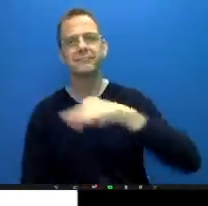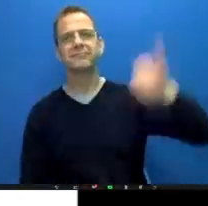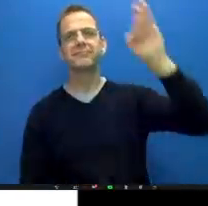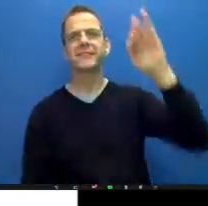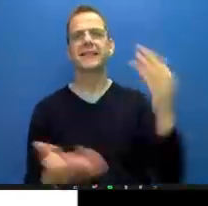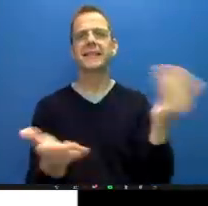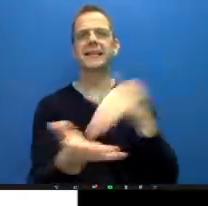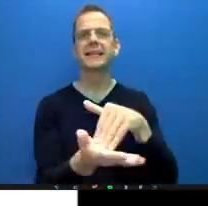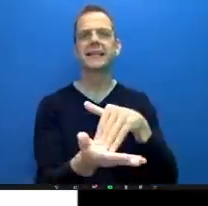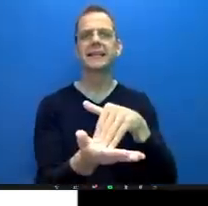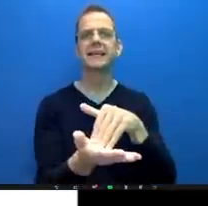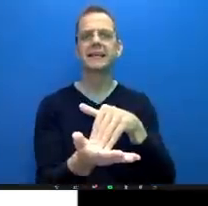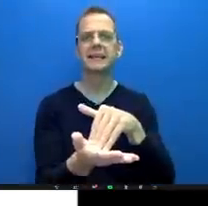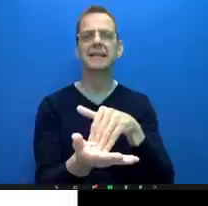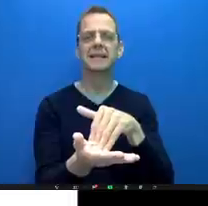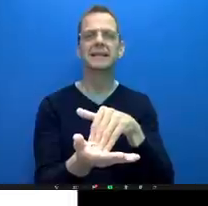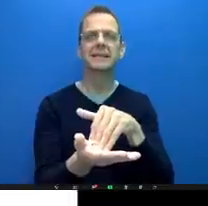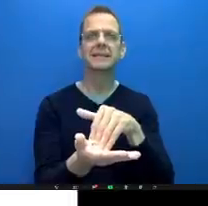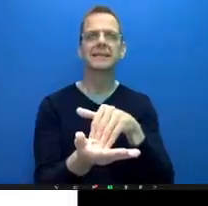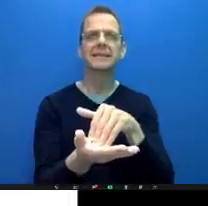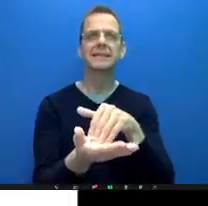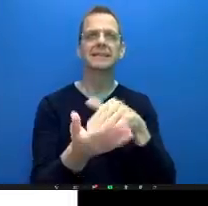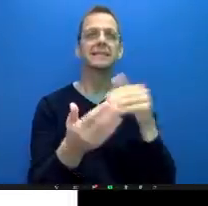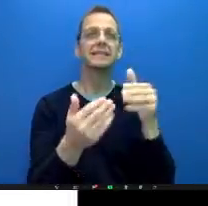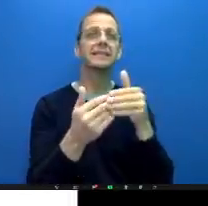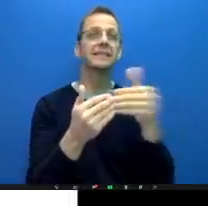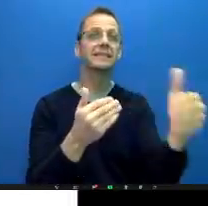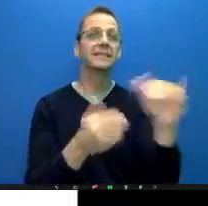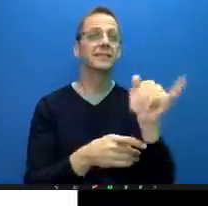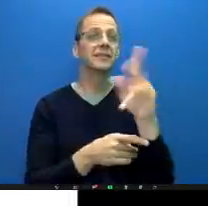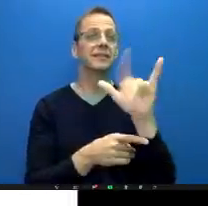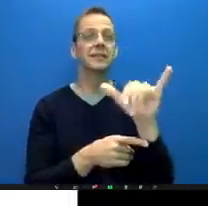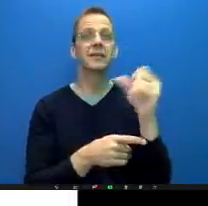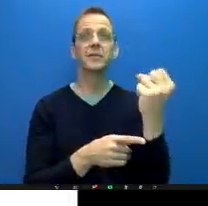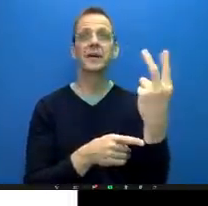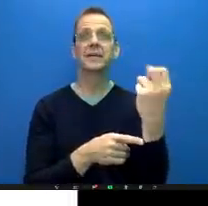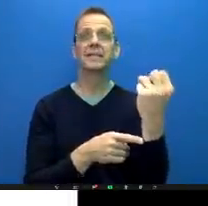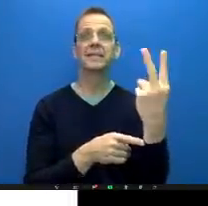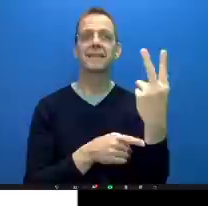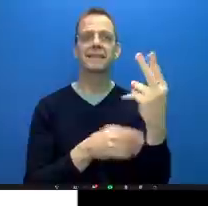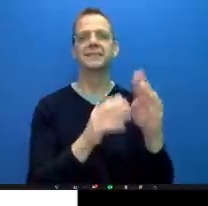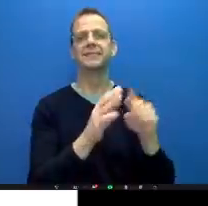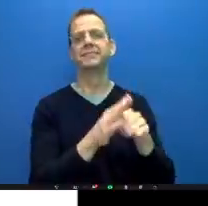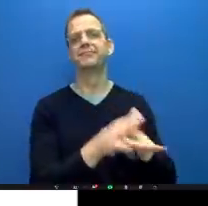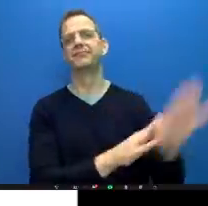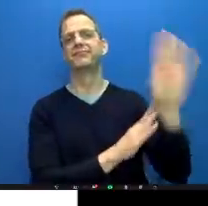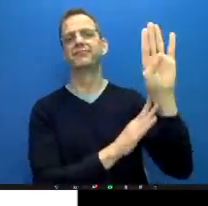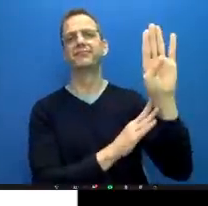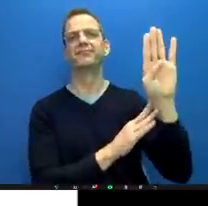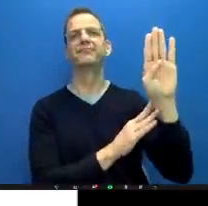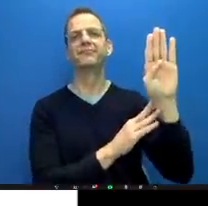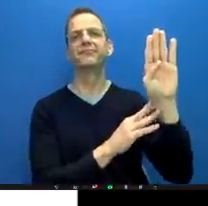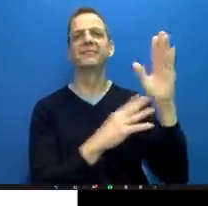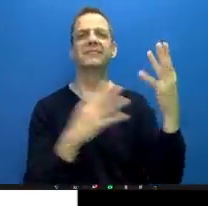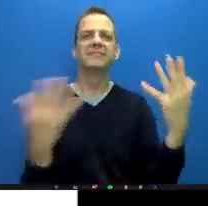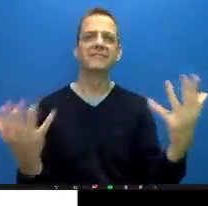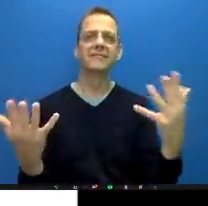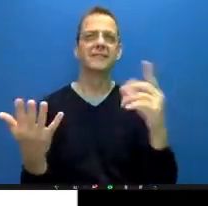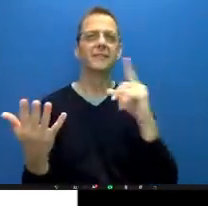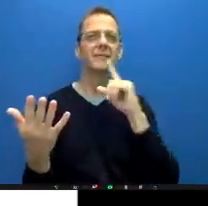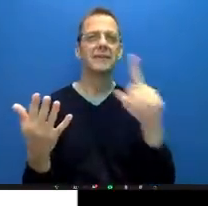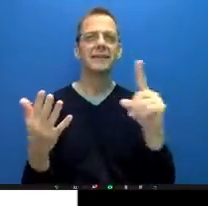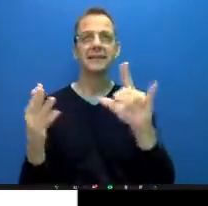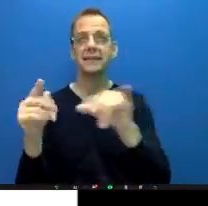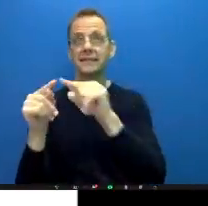So basically we are almost like just for 12, 13 days, it was dipping, but otherwise it was growing up